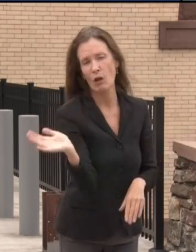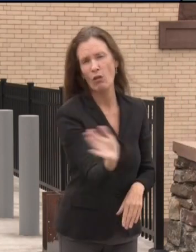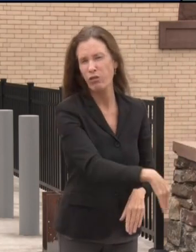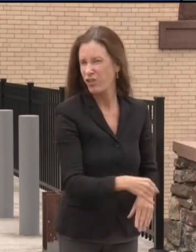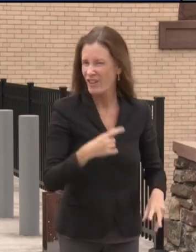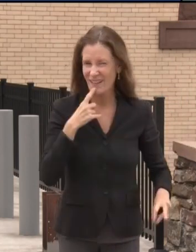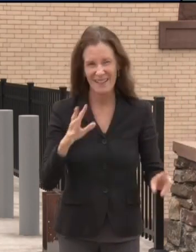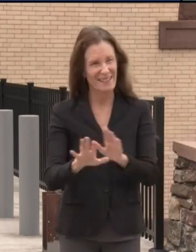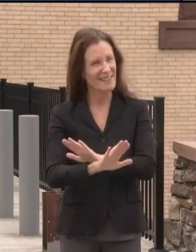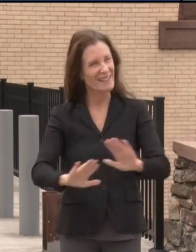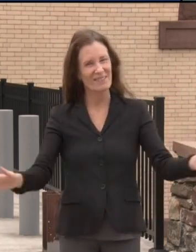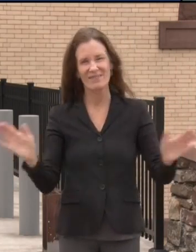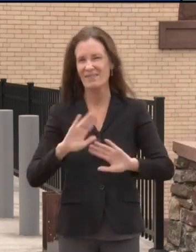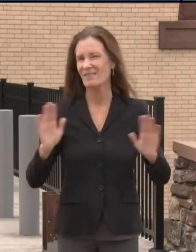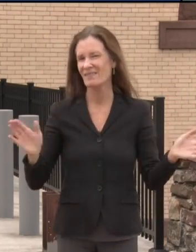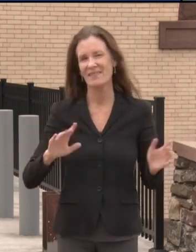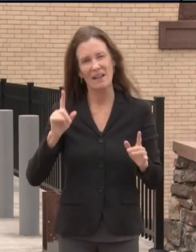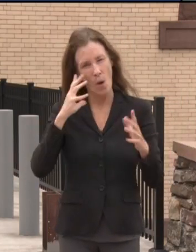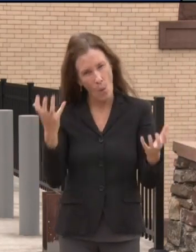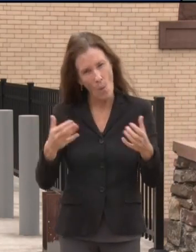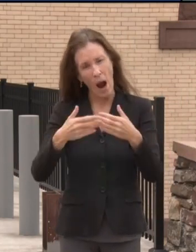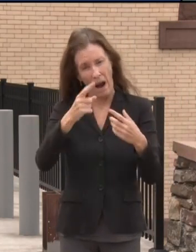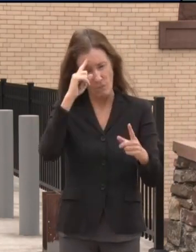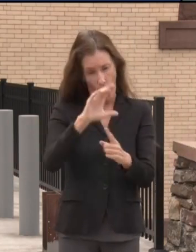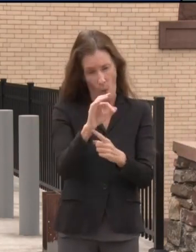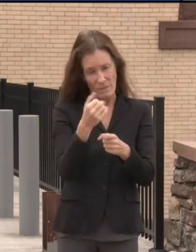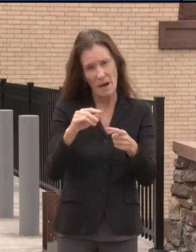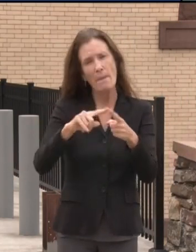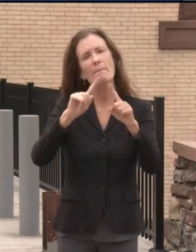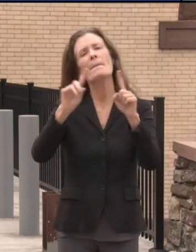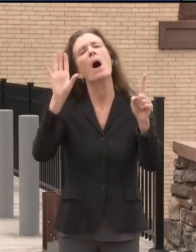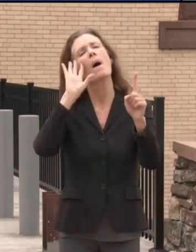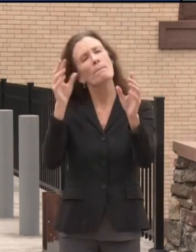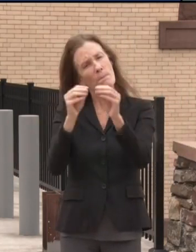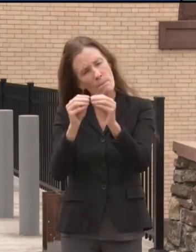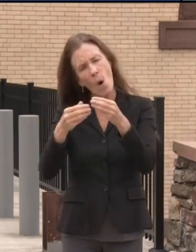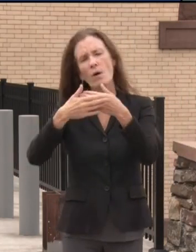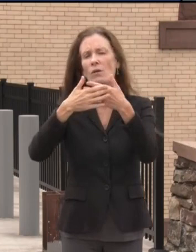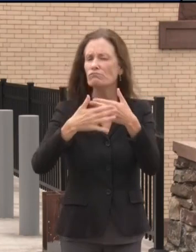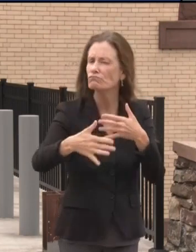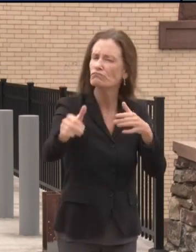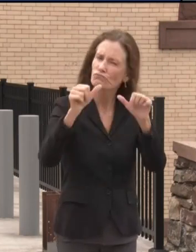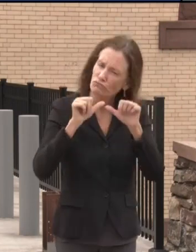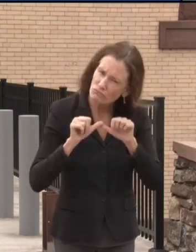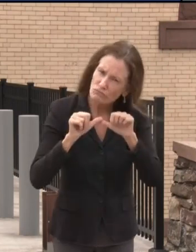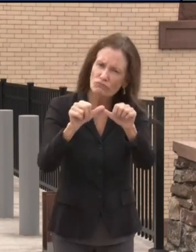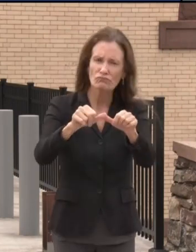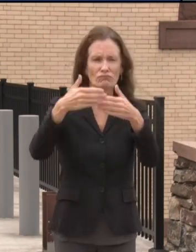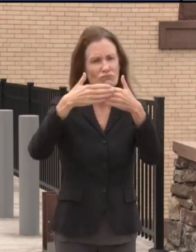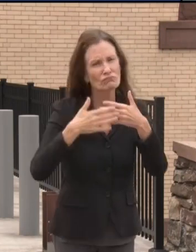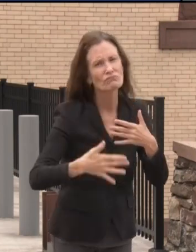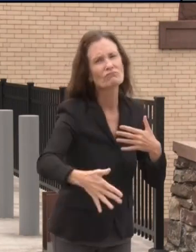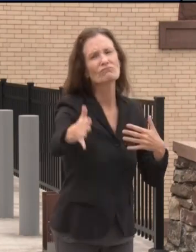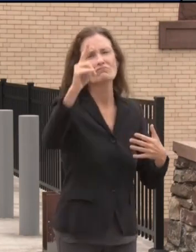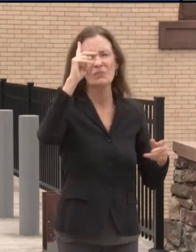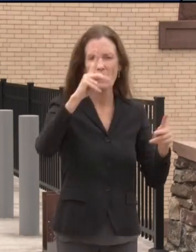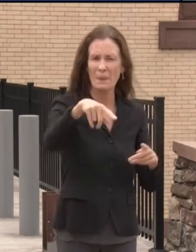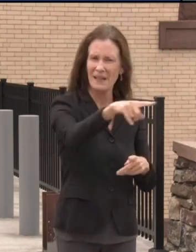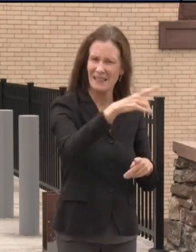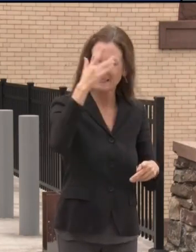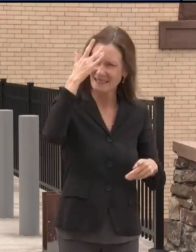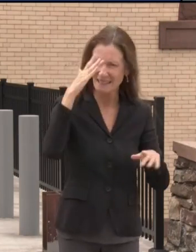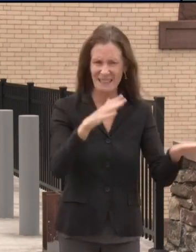have seen any constant throughout American history, it's that crises create moments to fundamentally alter the stakes of our